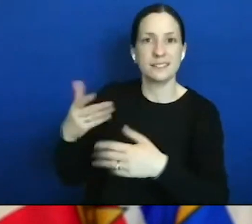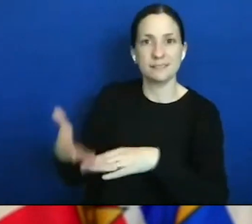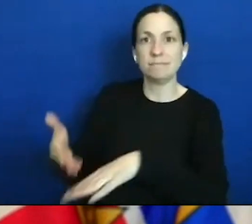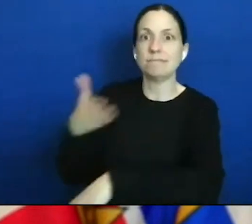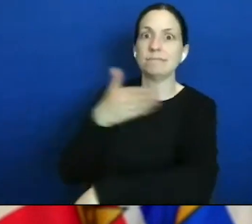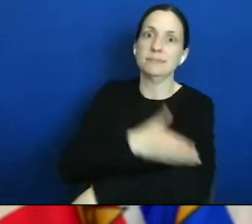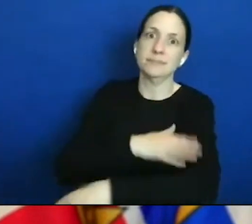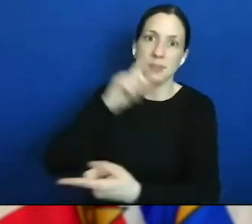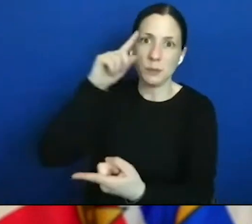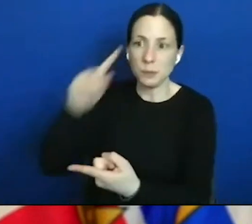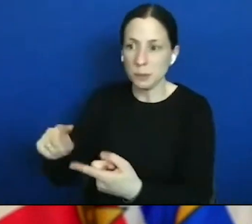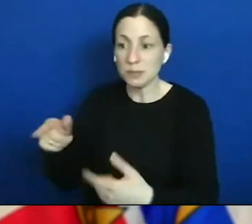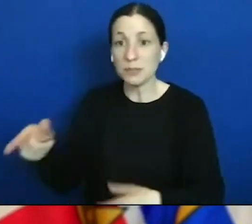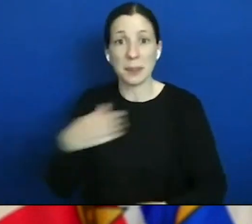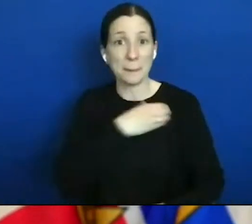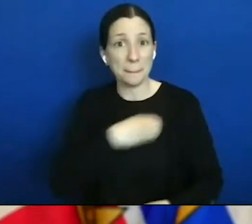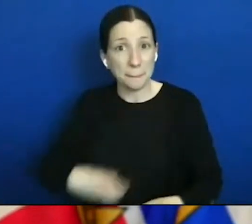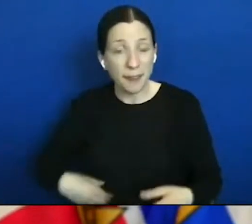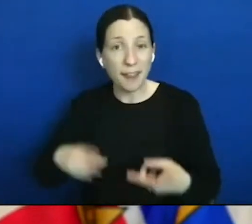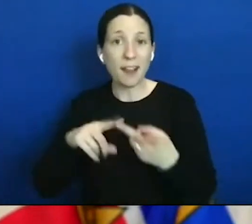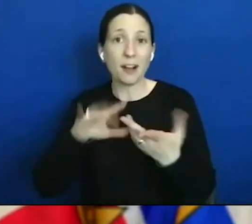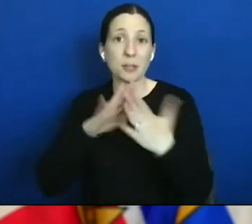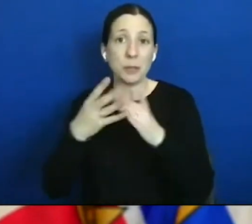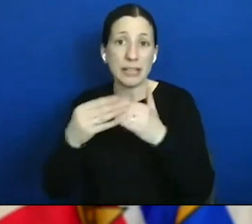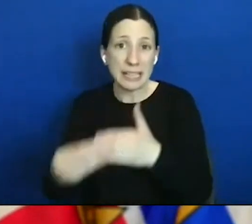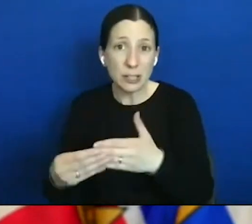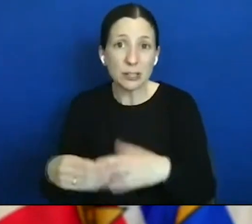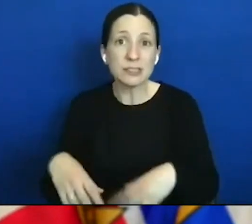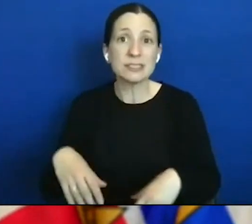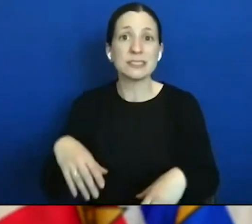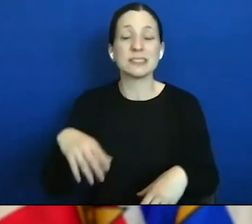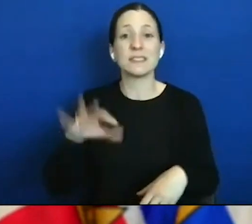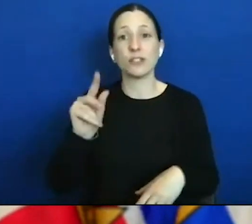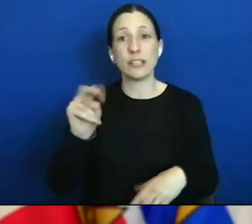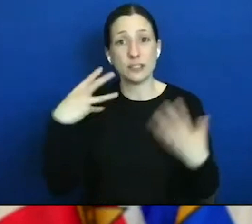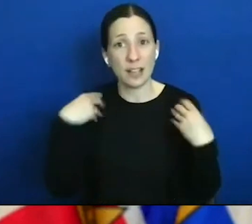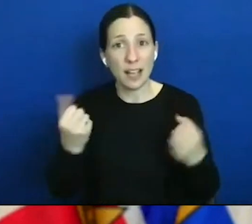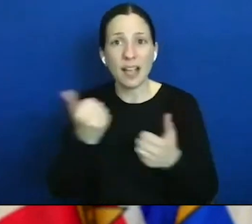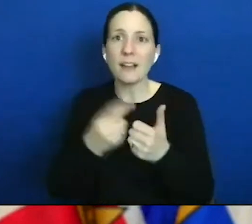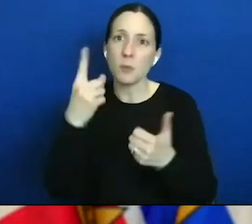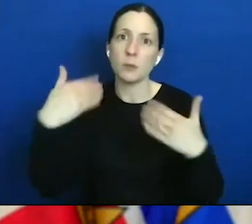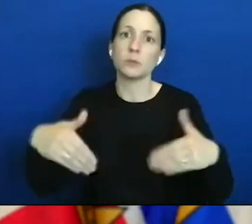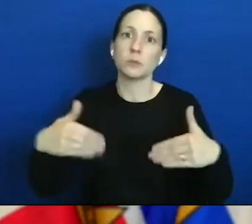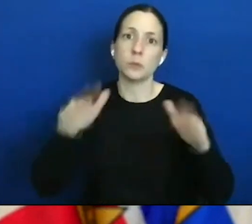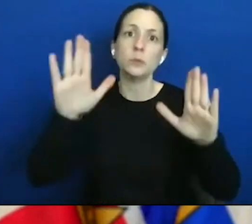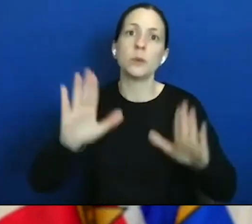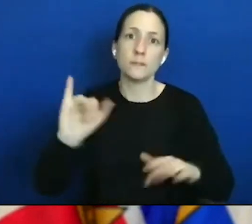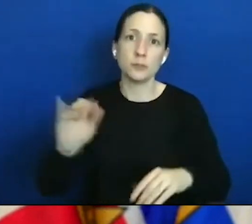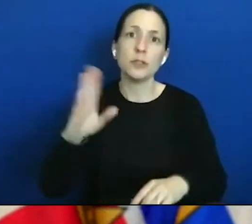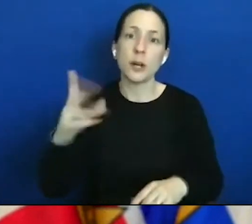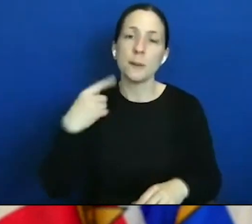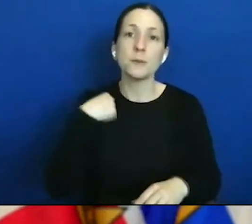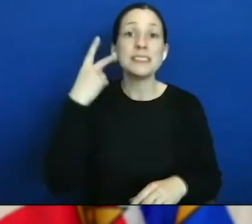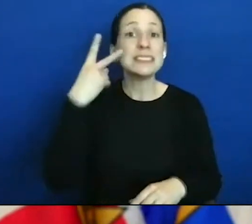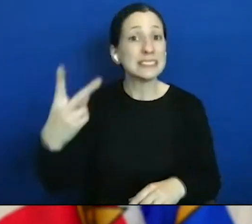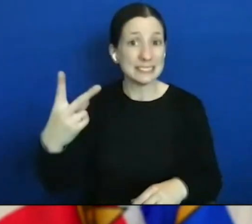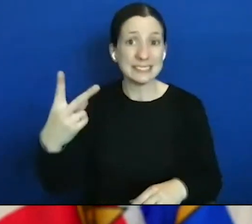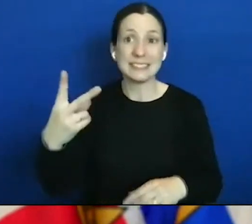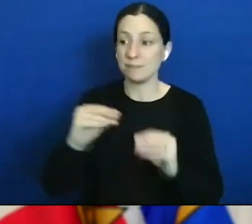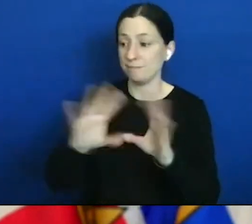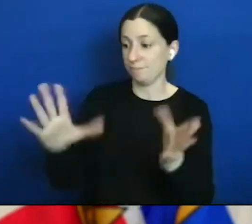community leaders and the mayors and all of the leaders in that community are doing an amazing job, and we see that in